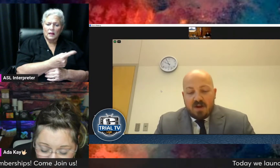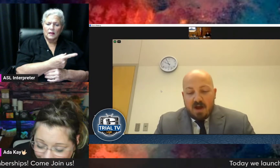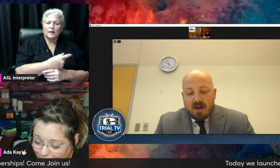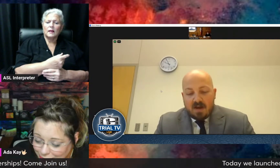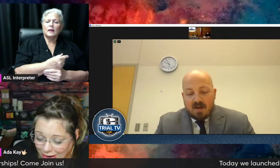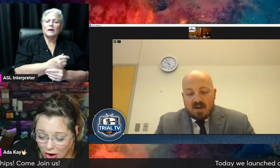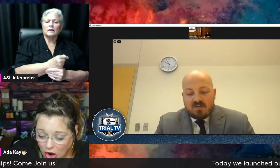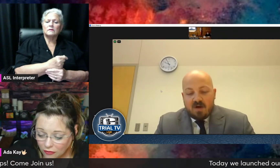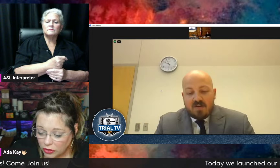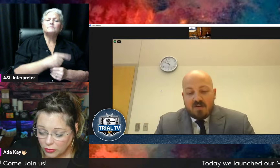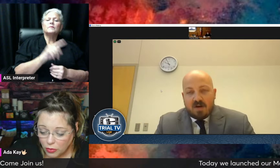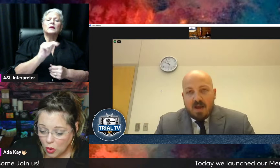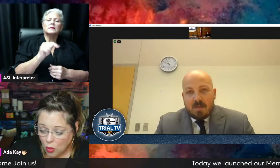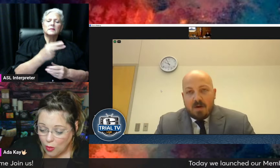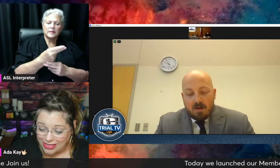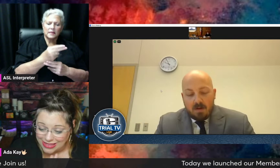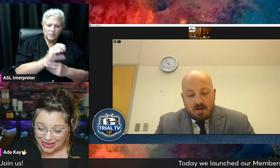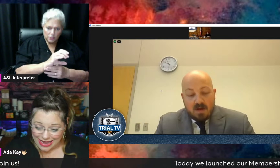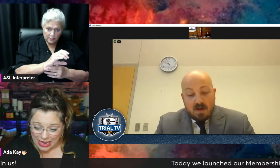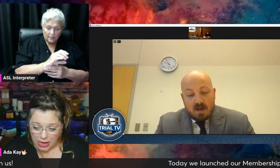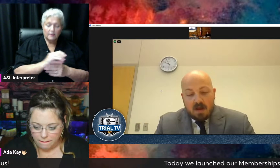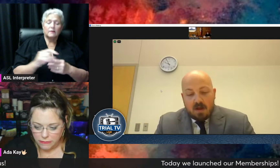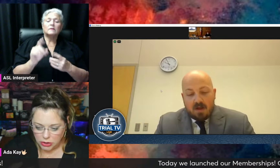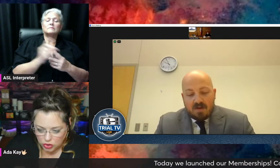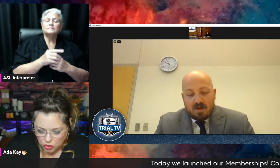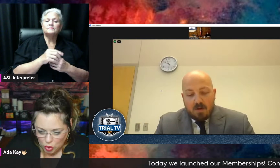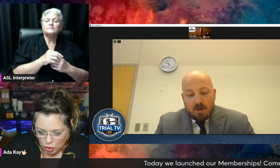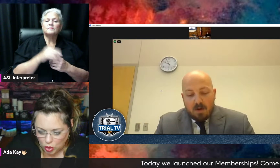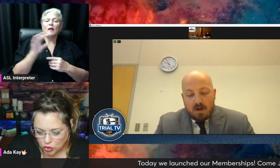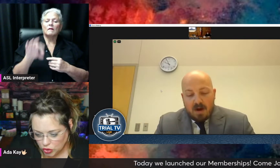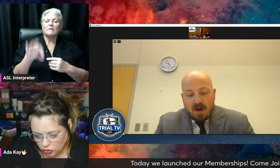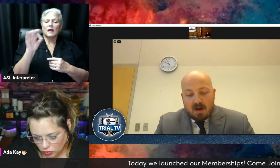11-nor-9-carboxy delta 9 tetrahydrocannabinol and